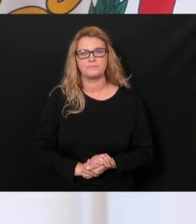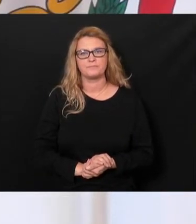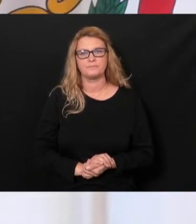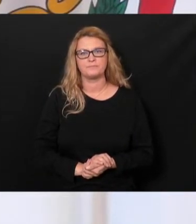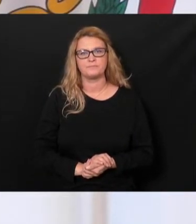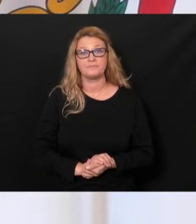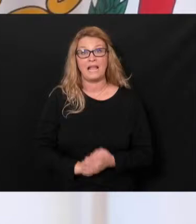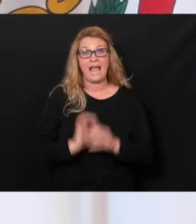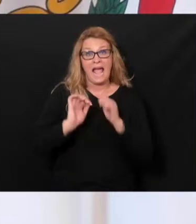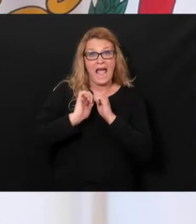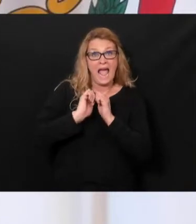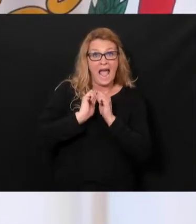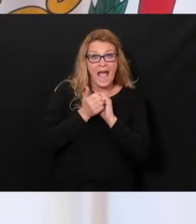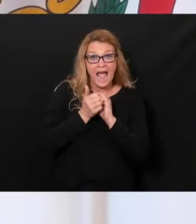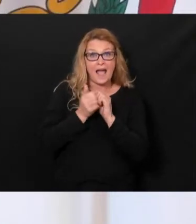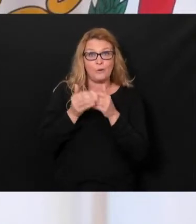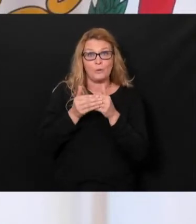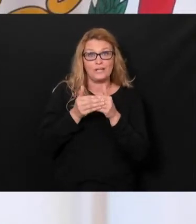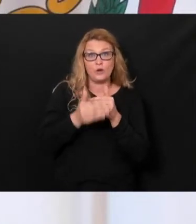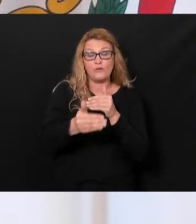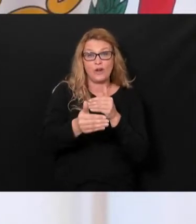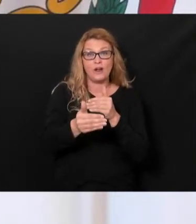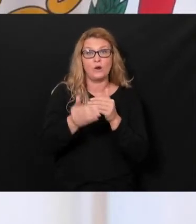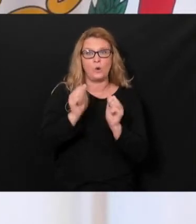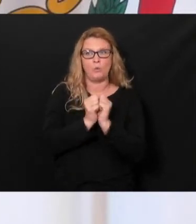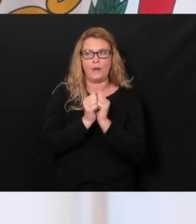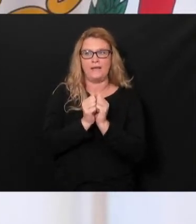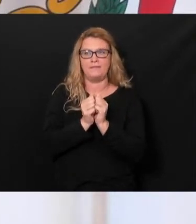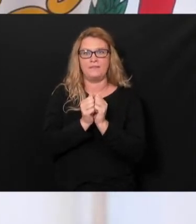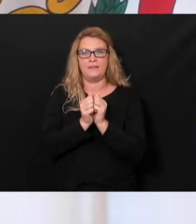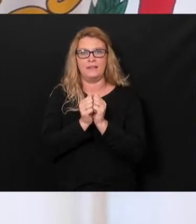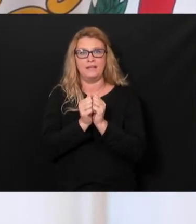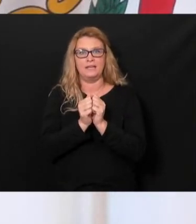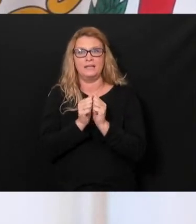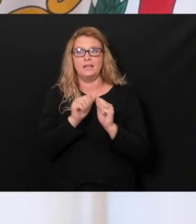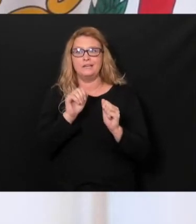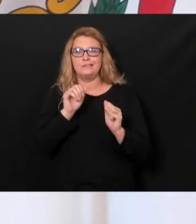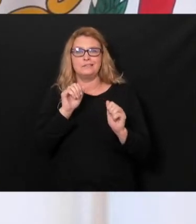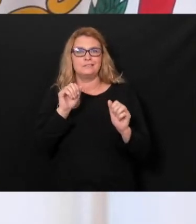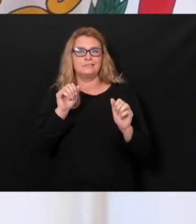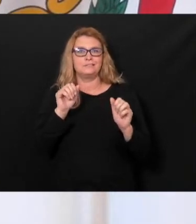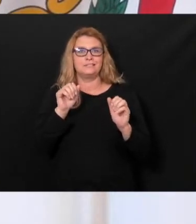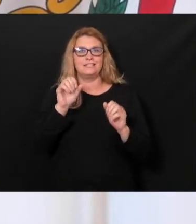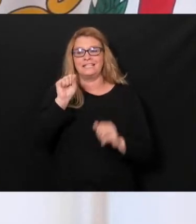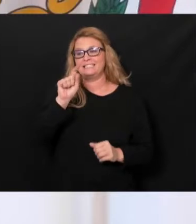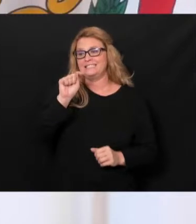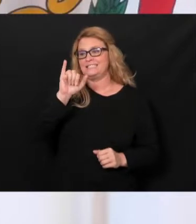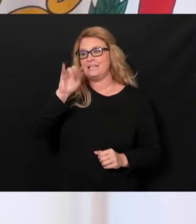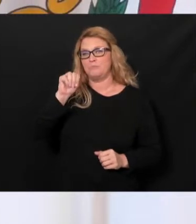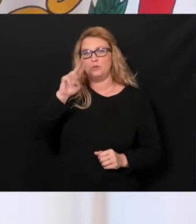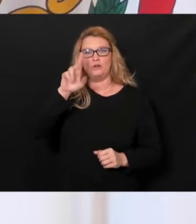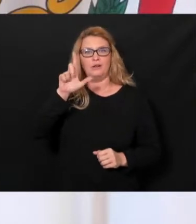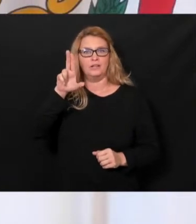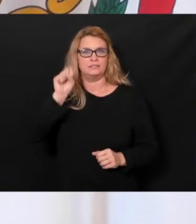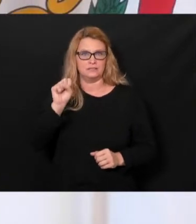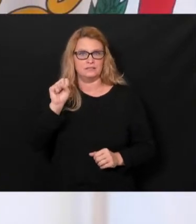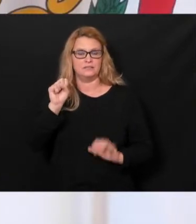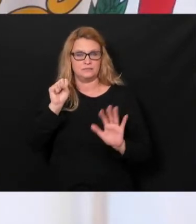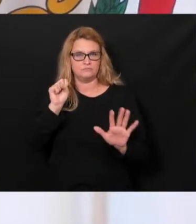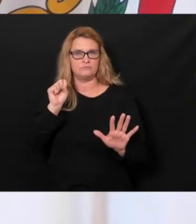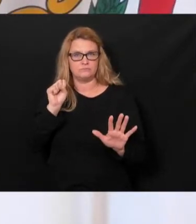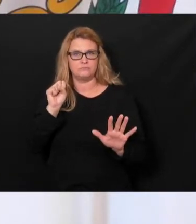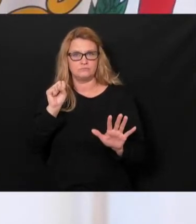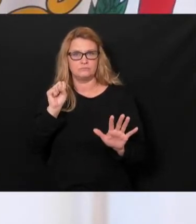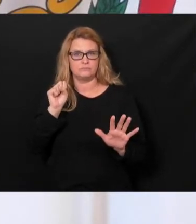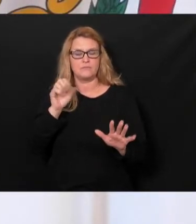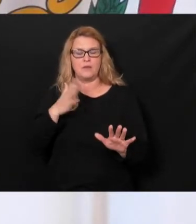how we're going forward with the balance of your question. The balance of your question was in regard to the stimulus. And let me just slip back and just say this